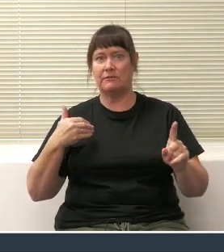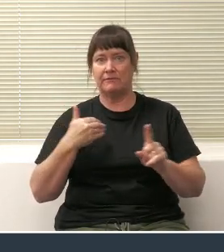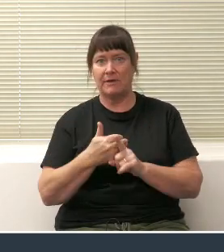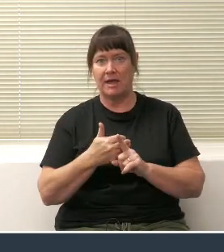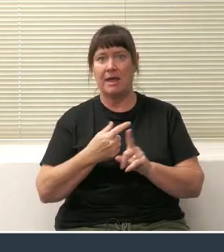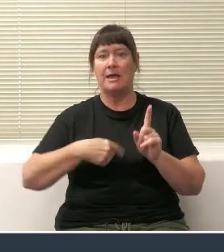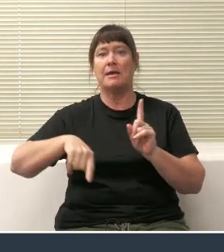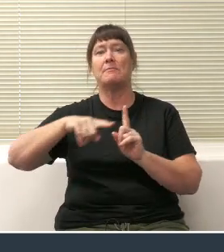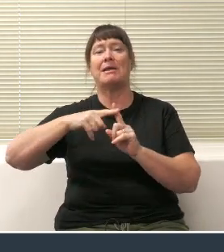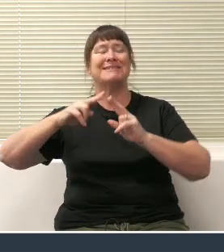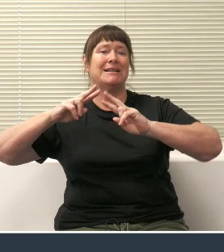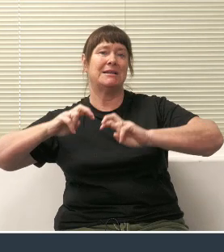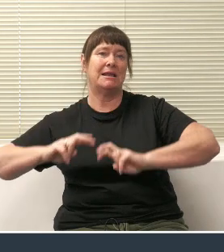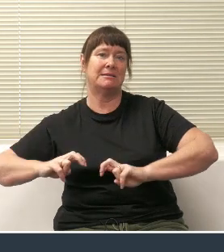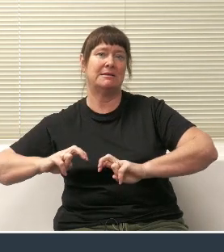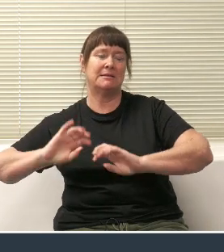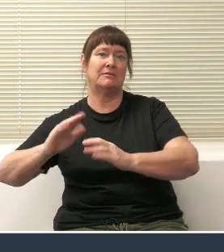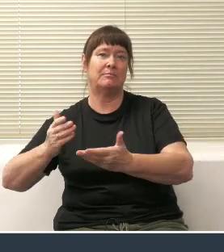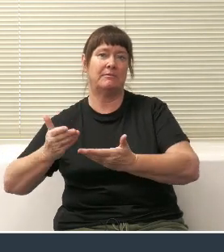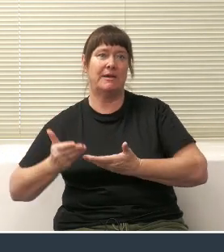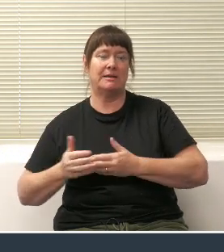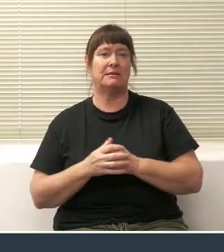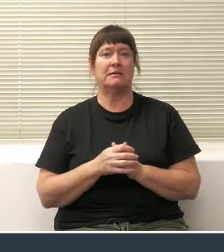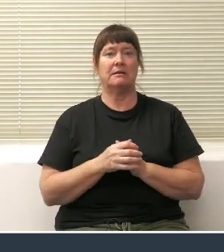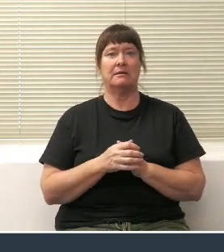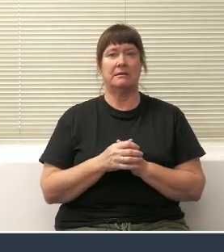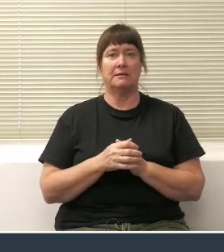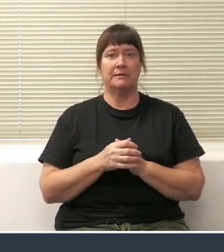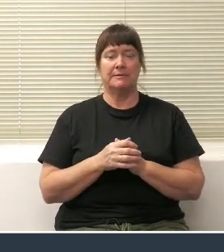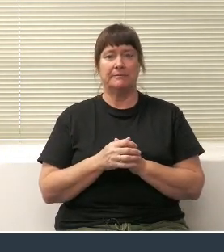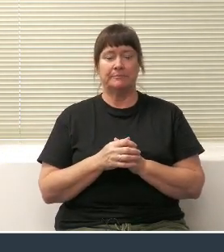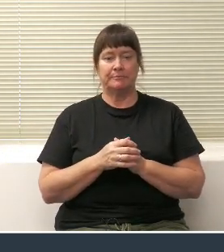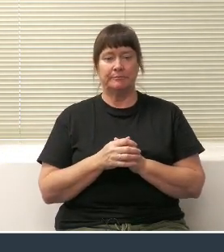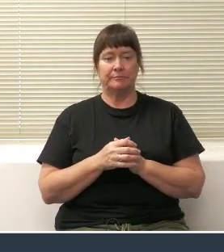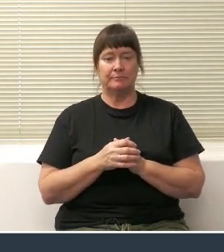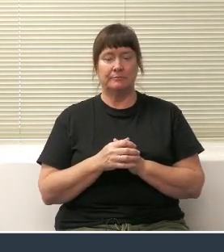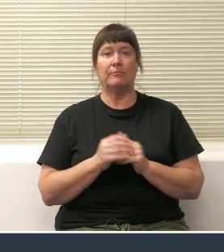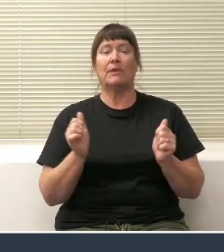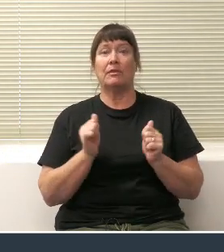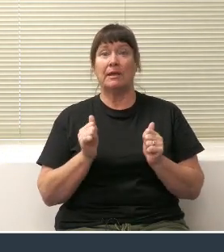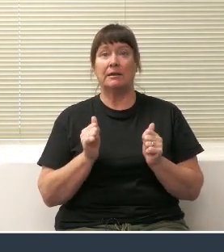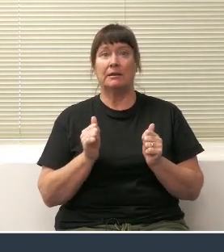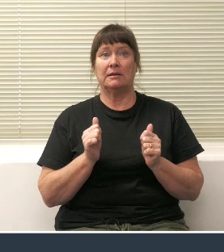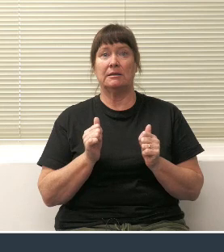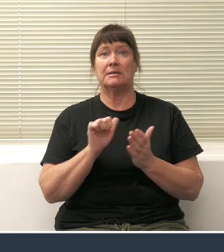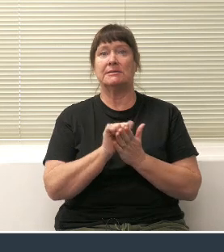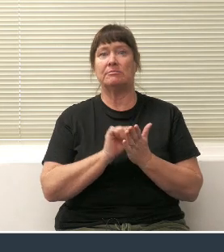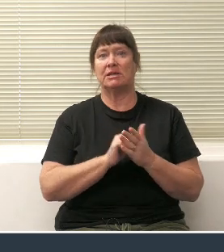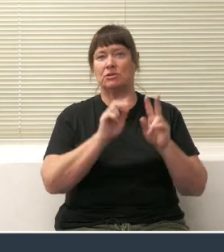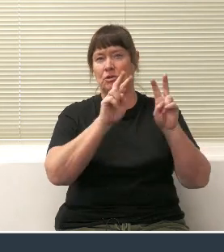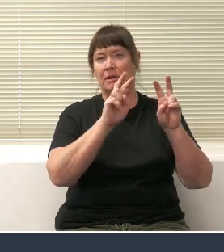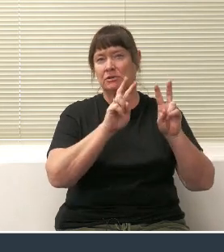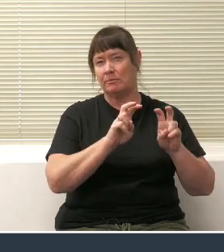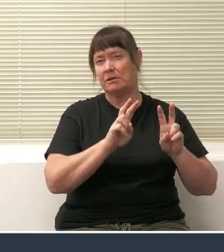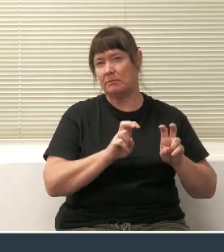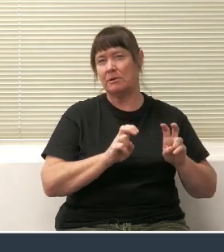and the analysis that officers have provided and presented on the submissions, and then we'll go through subject by subject and hear